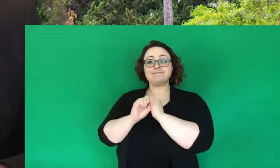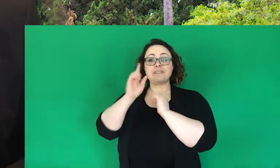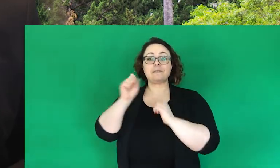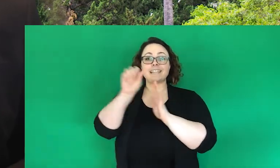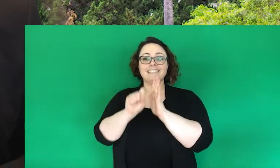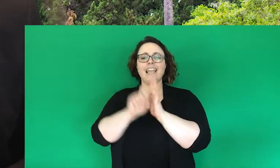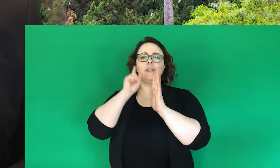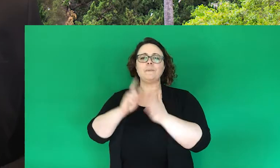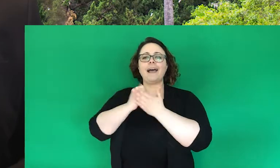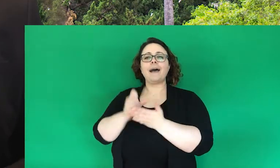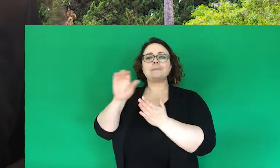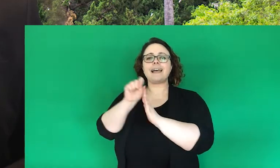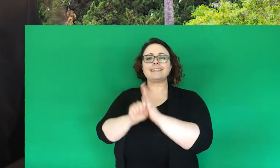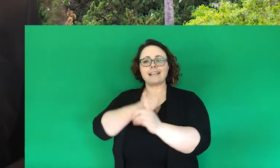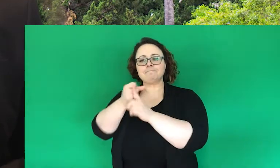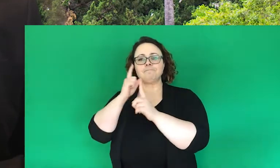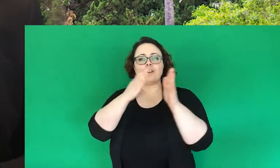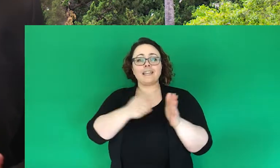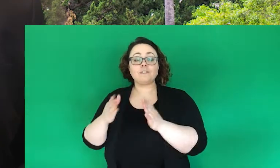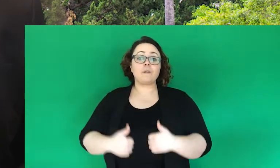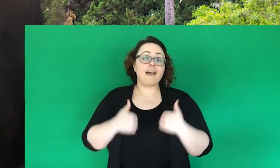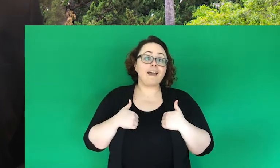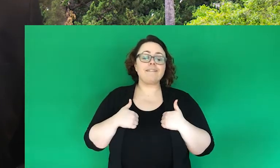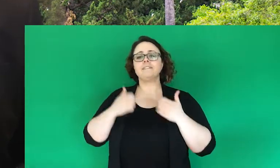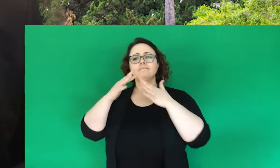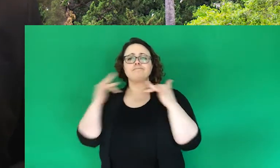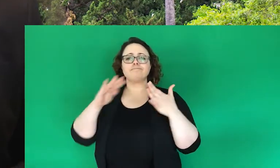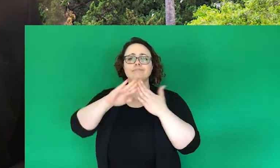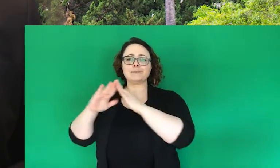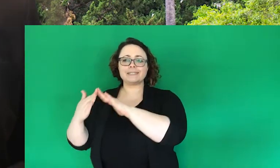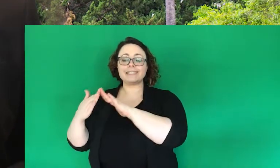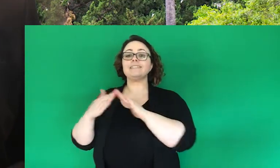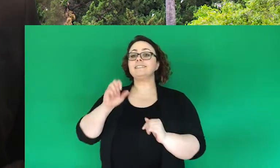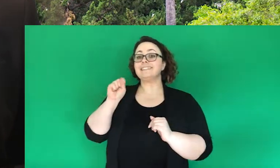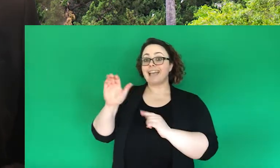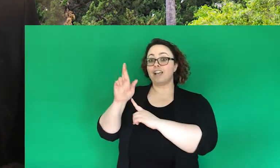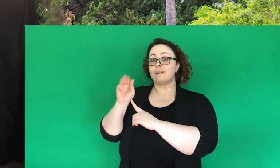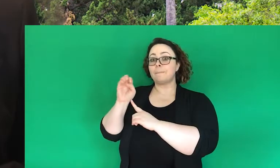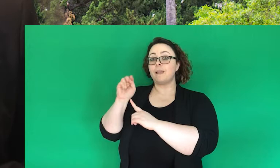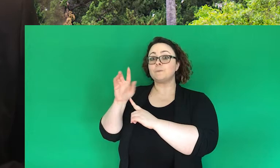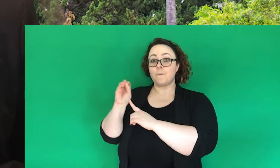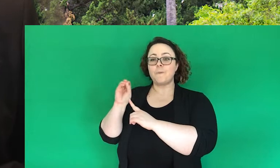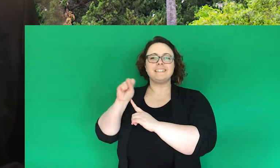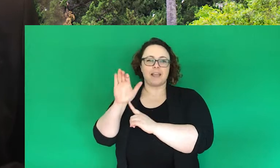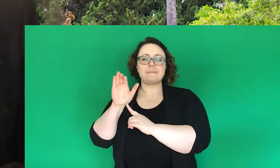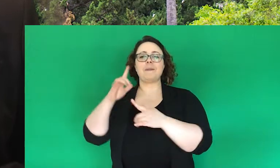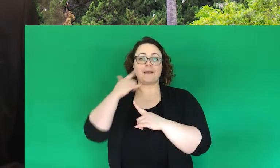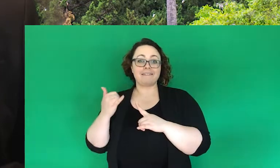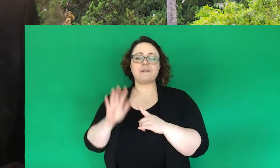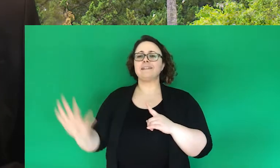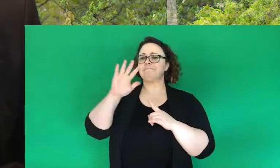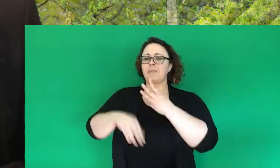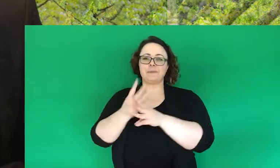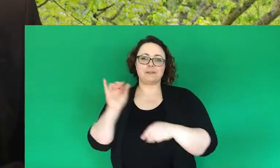will accelerate Sacramento State's impact on individual lives, diverse communities, Sacramento, California, and